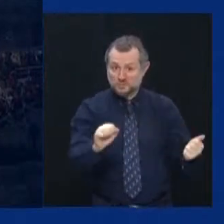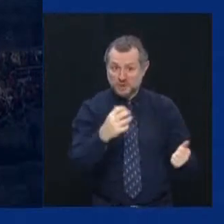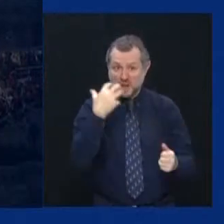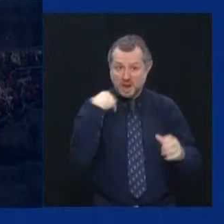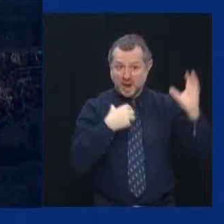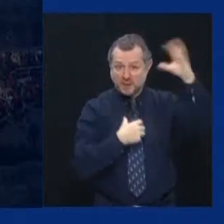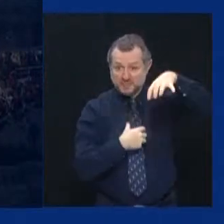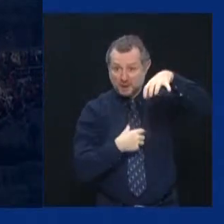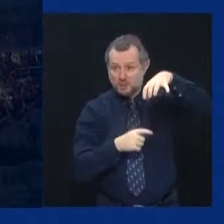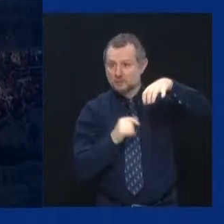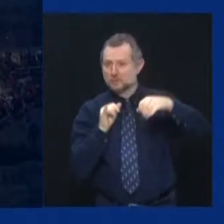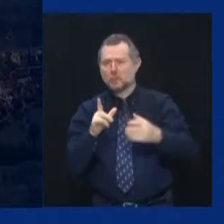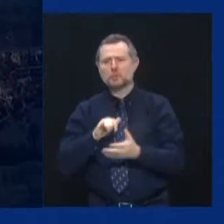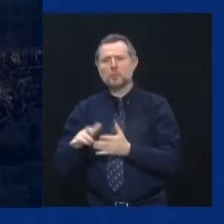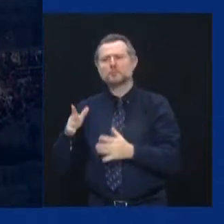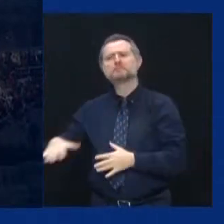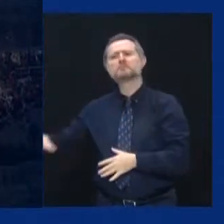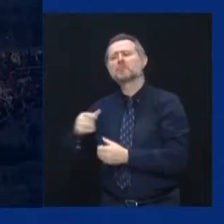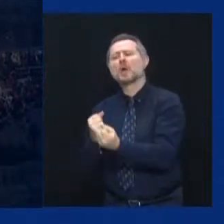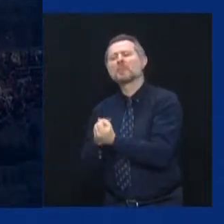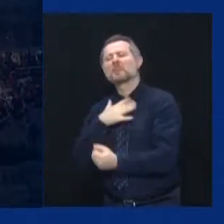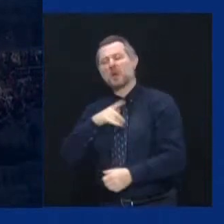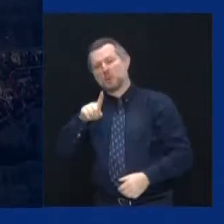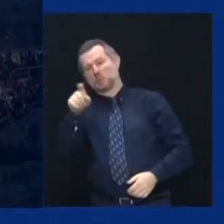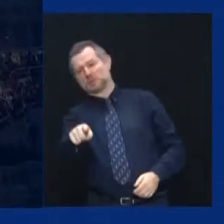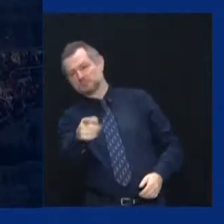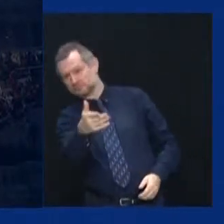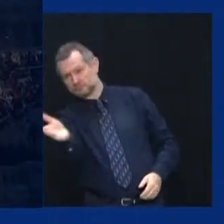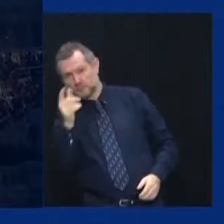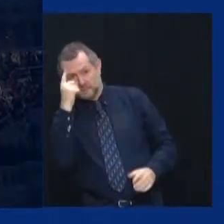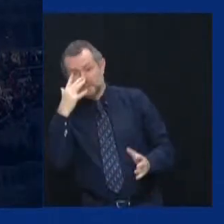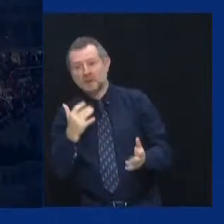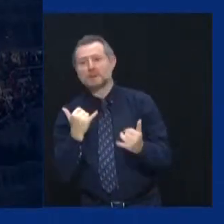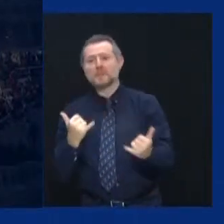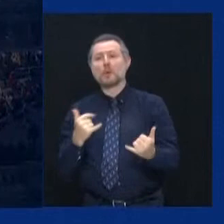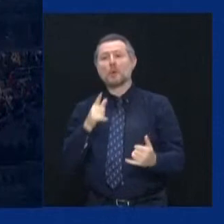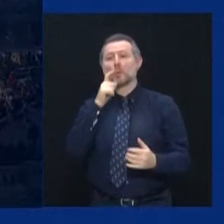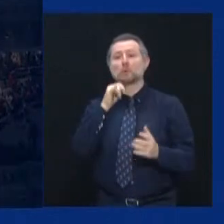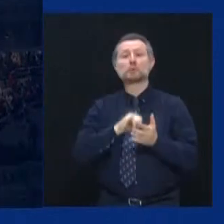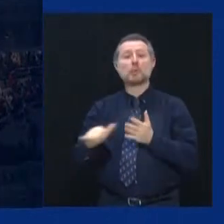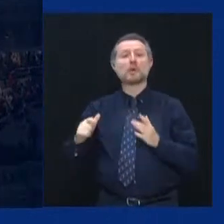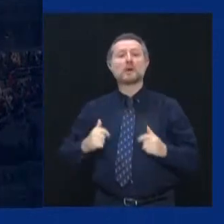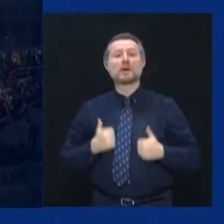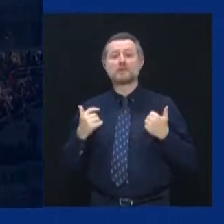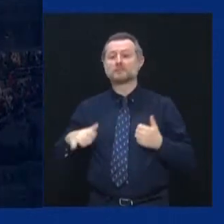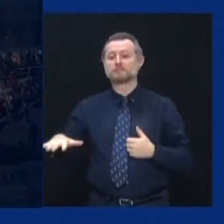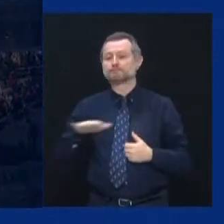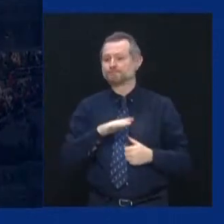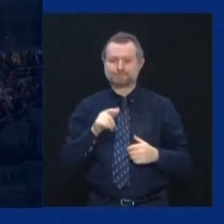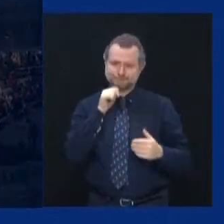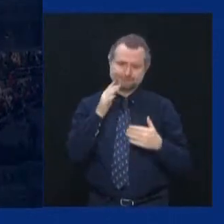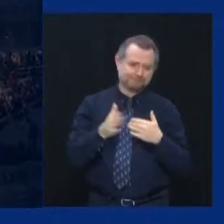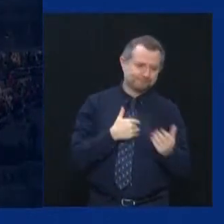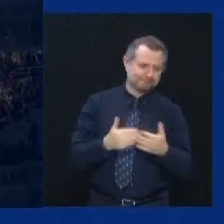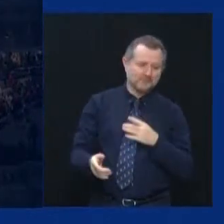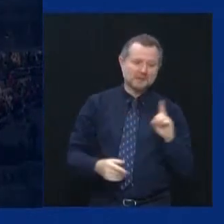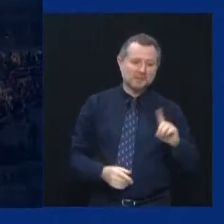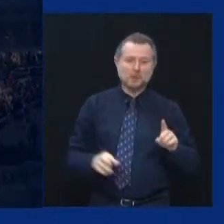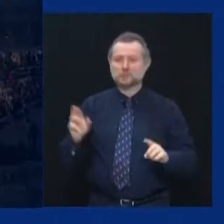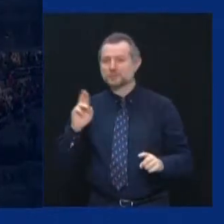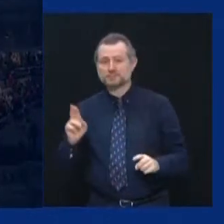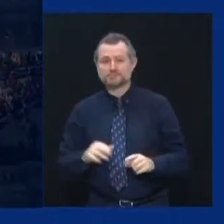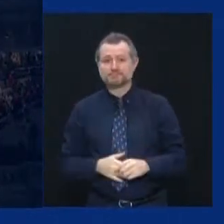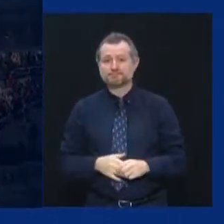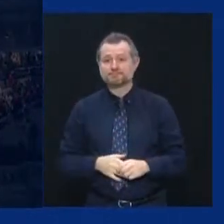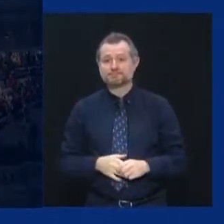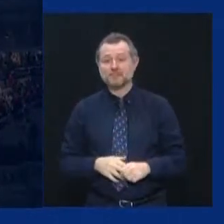I ask you today. New Yorkers, Democrats and Republicans, they don't